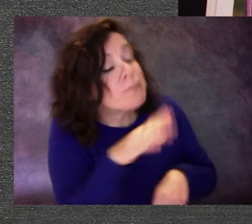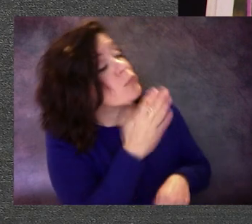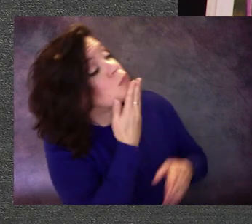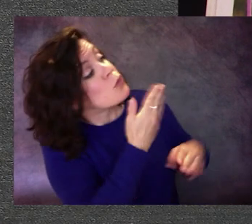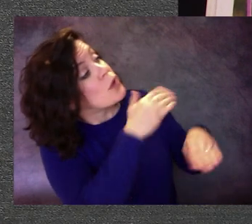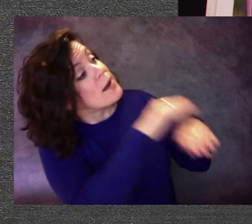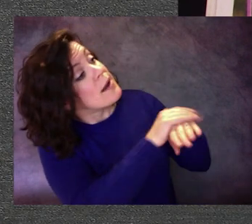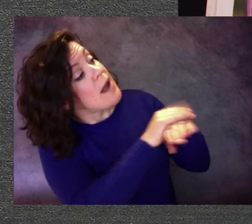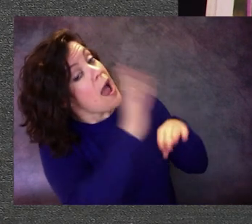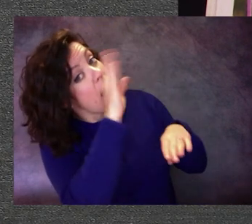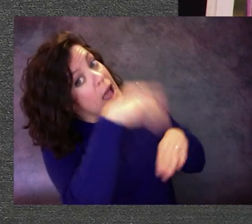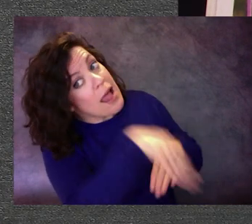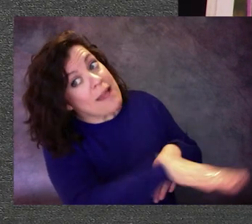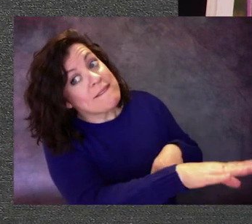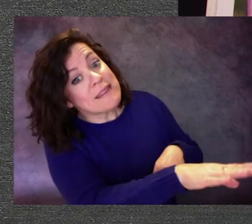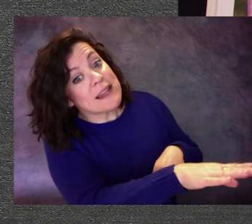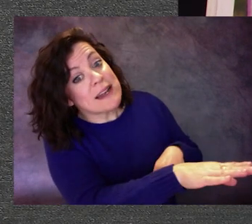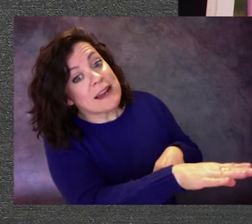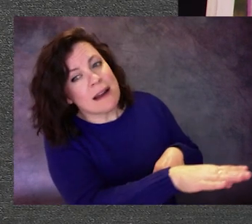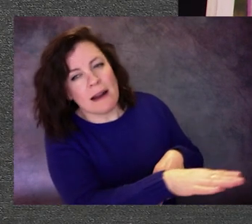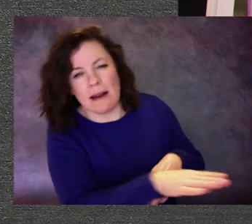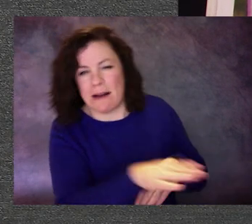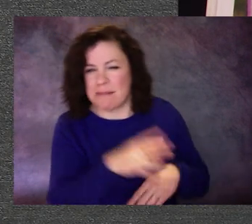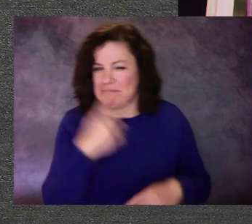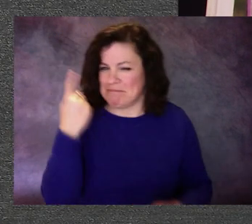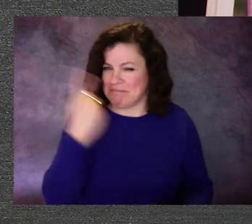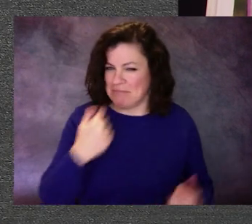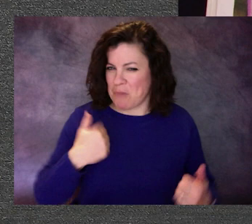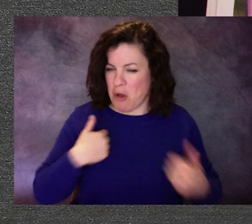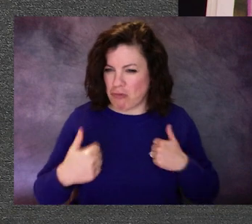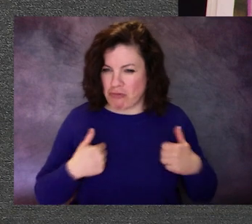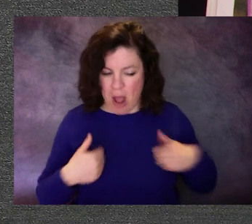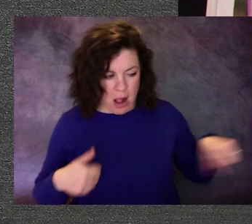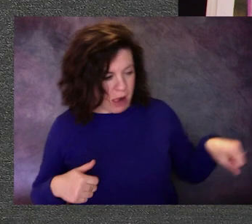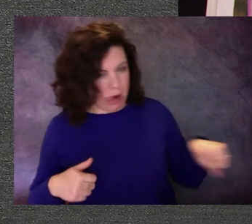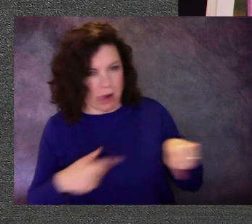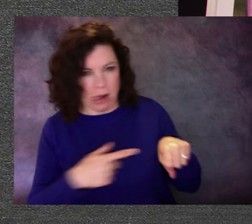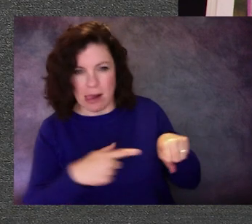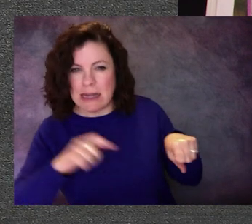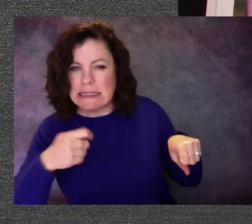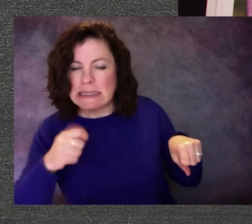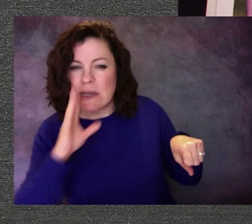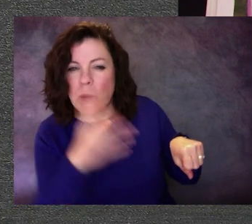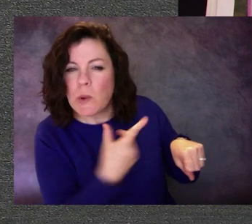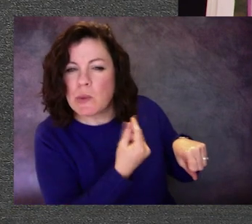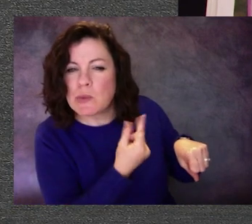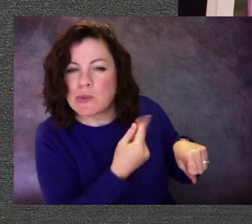Goodnight Elephant. What do you think Gorilla's going to do for Elephant?